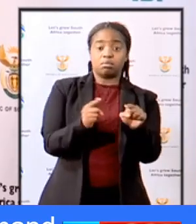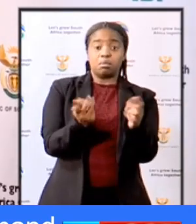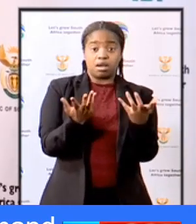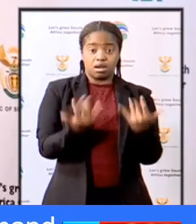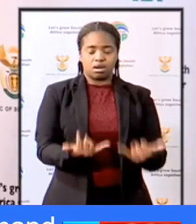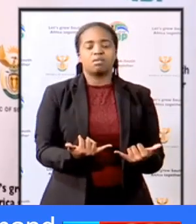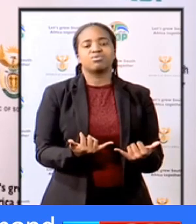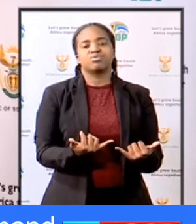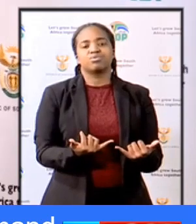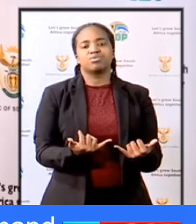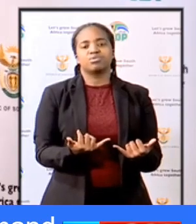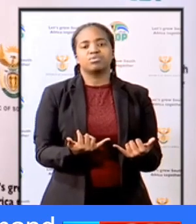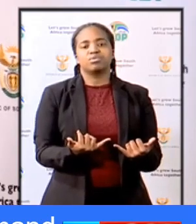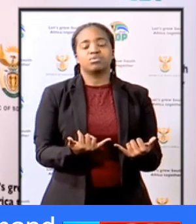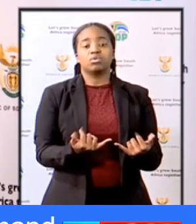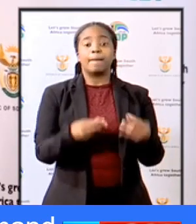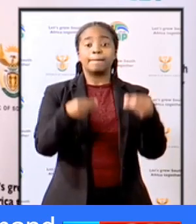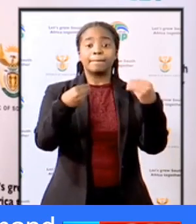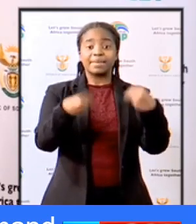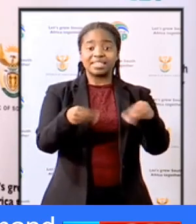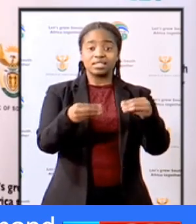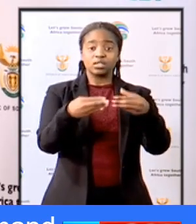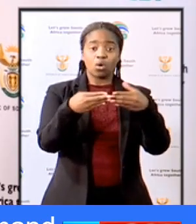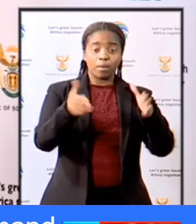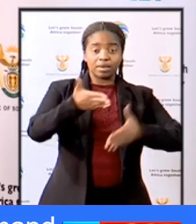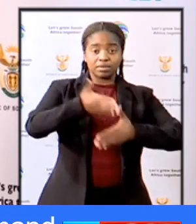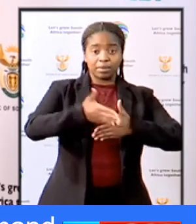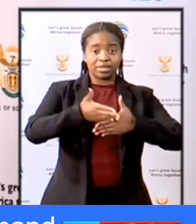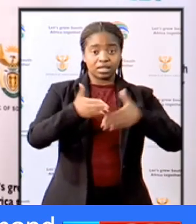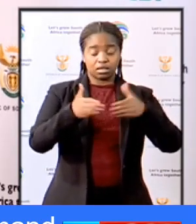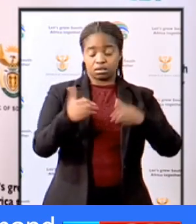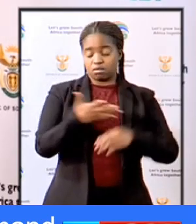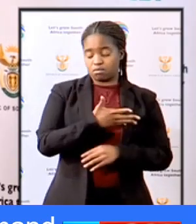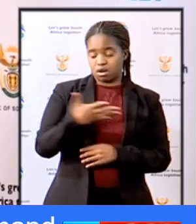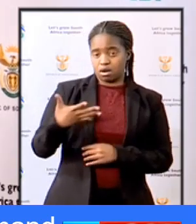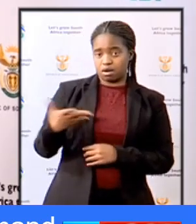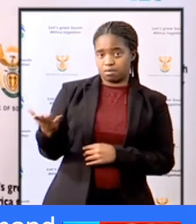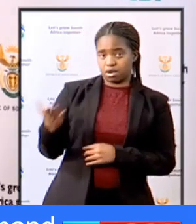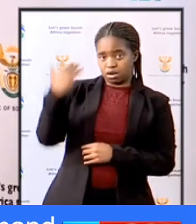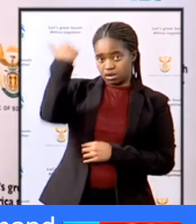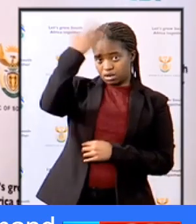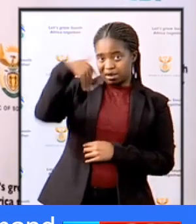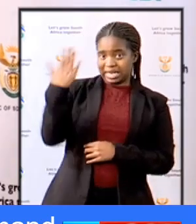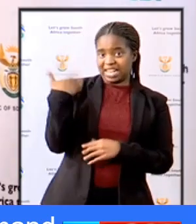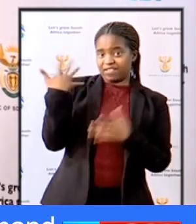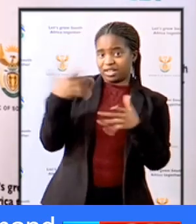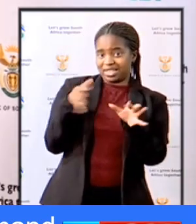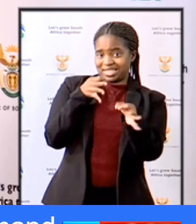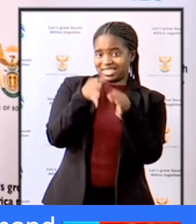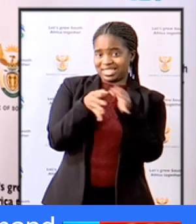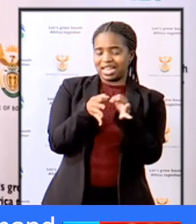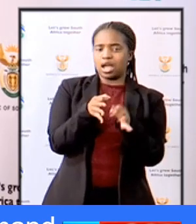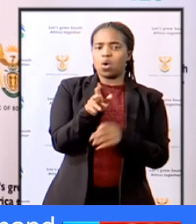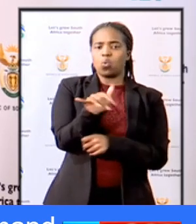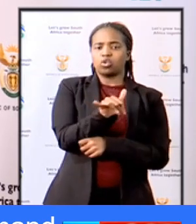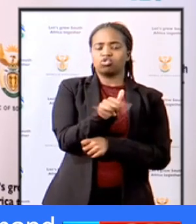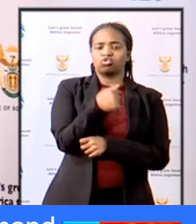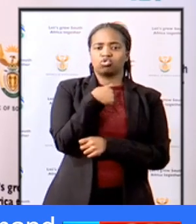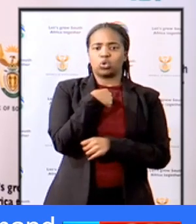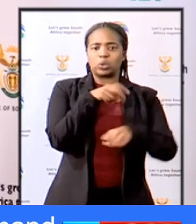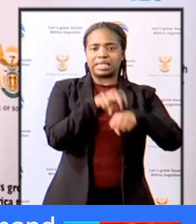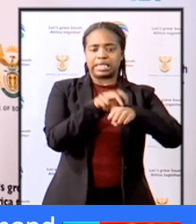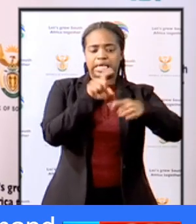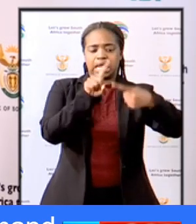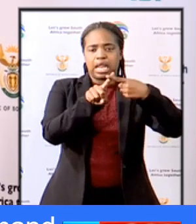manje izimboni sekabekile ungqongqoshe uDlamini Zuma ukuthi niphi imininingwane ozawudinga